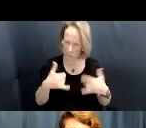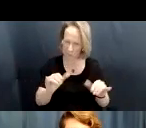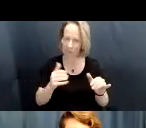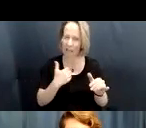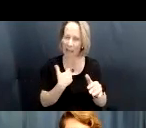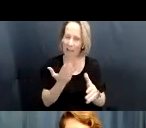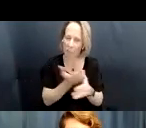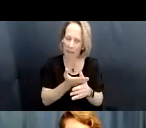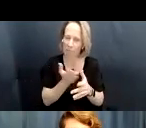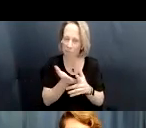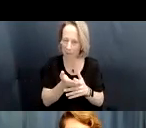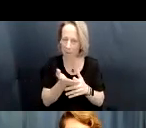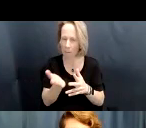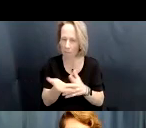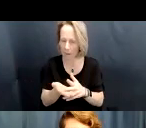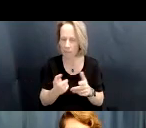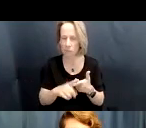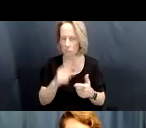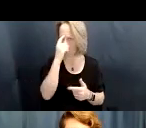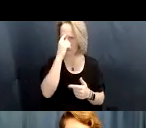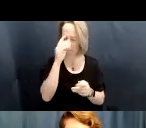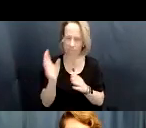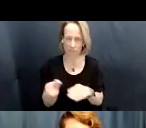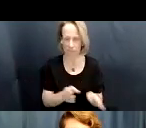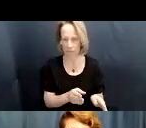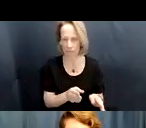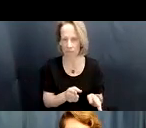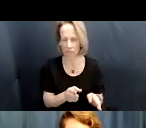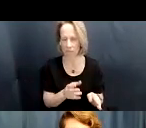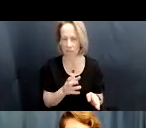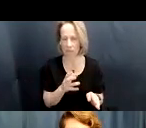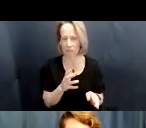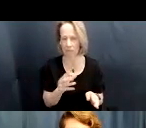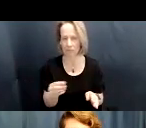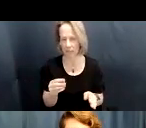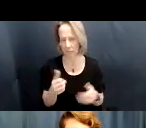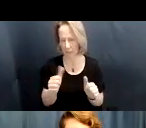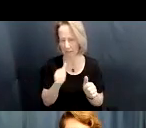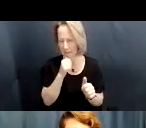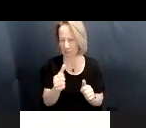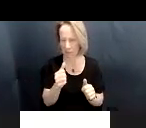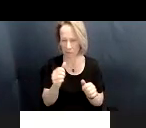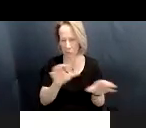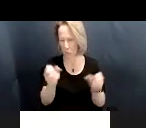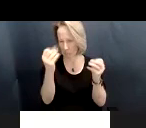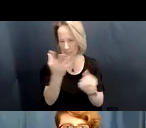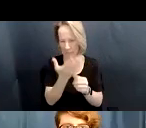between to prepare for ourselves and be mindful of that multitasking as well.